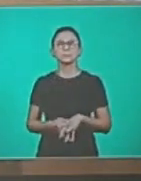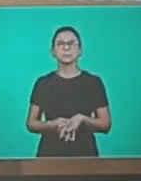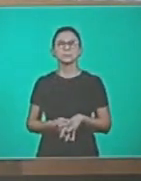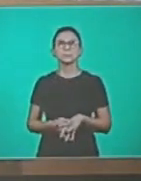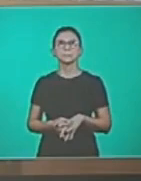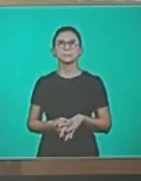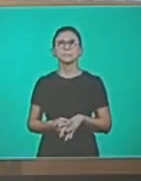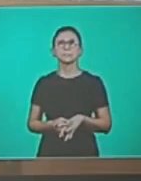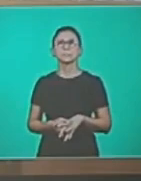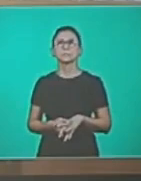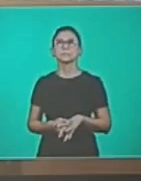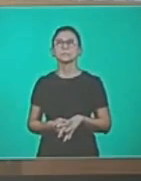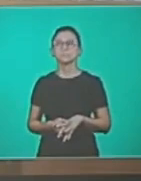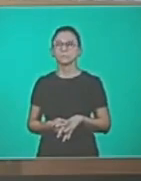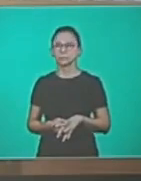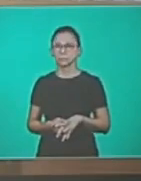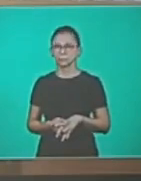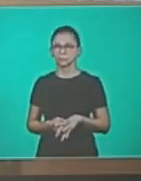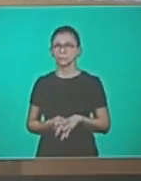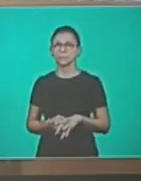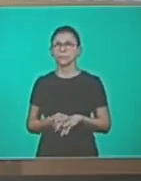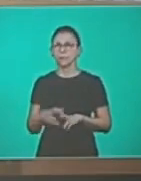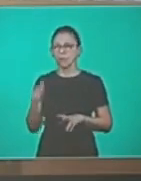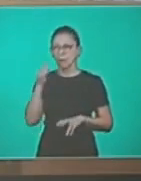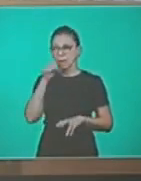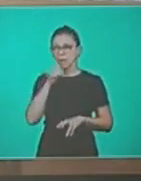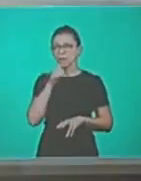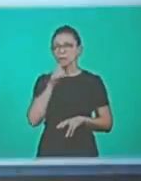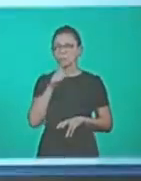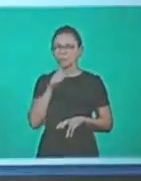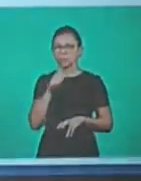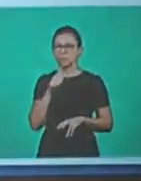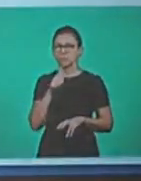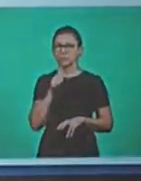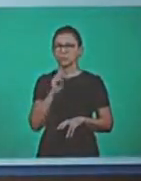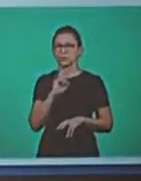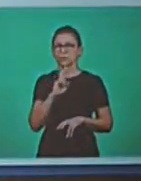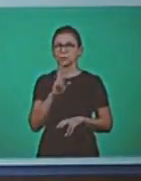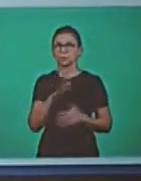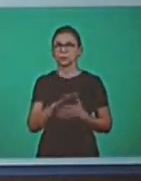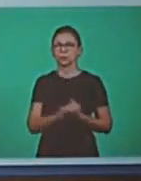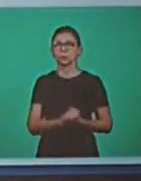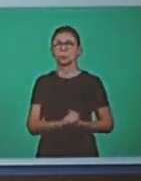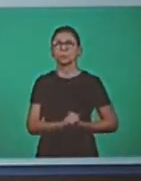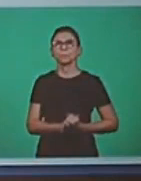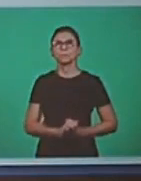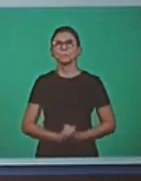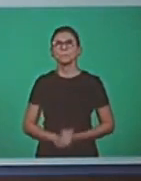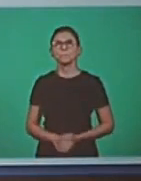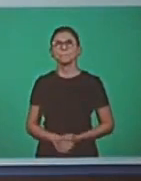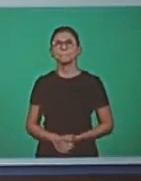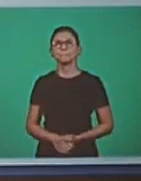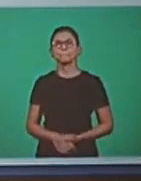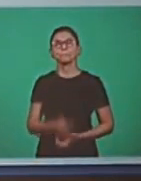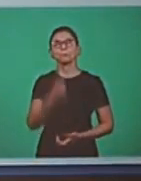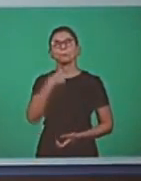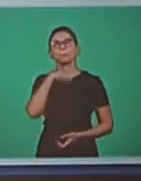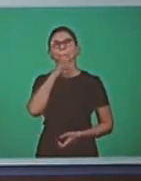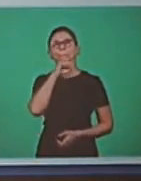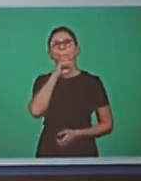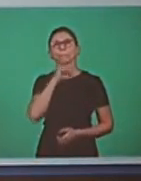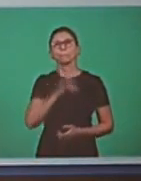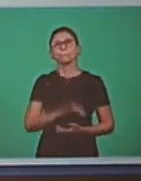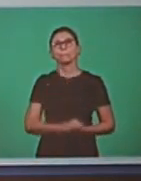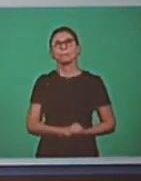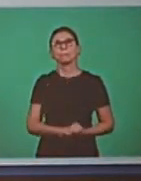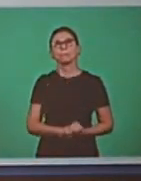So the man left in the early dawn to find the workers